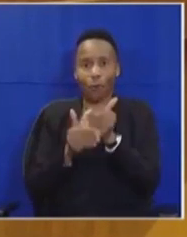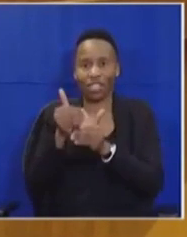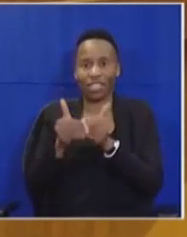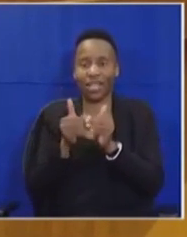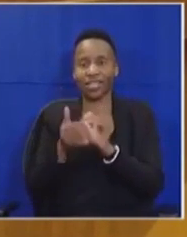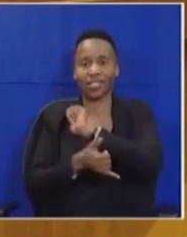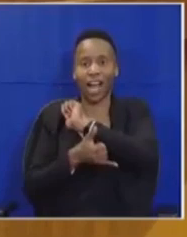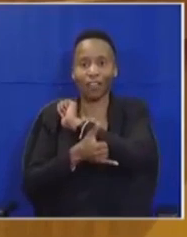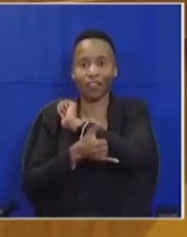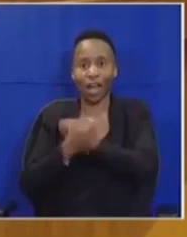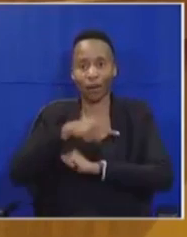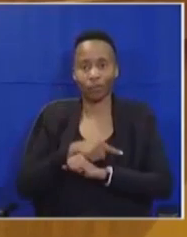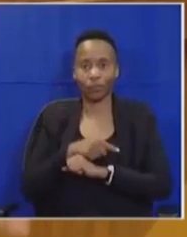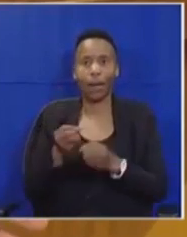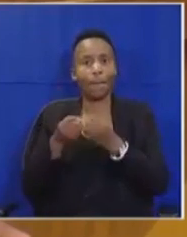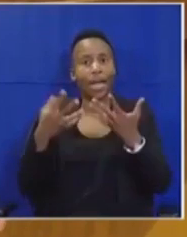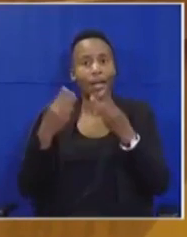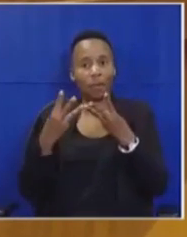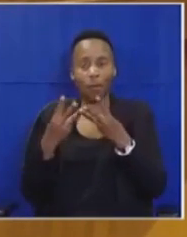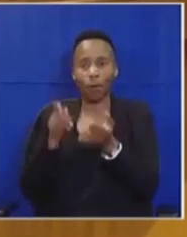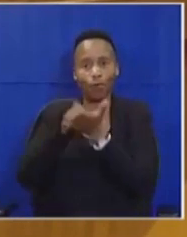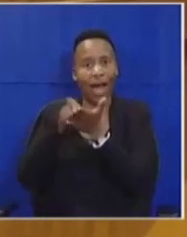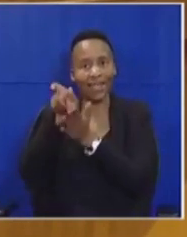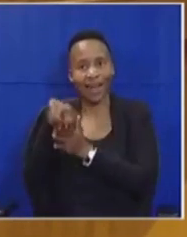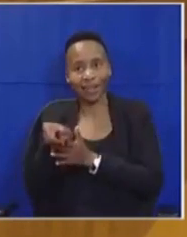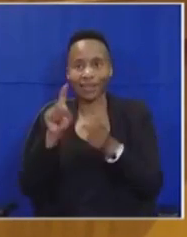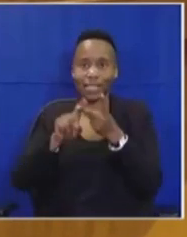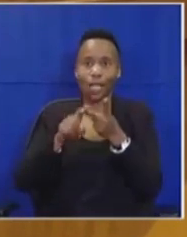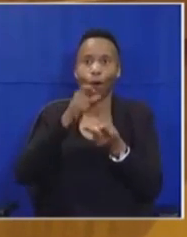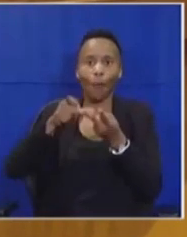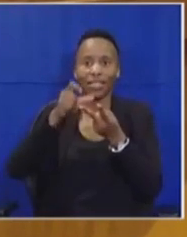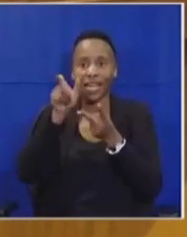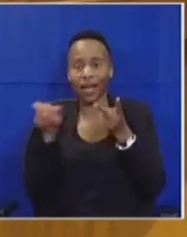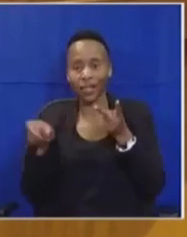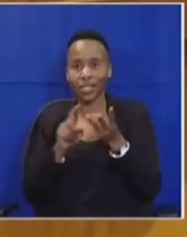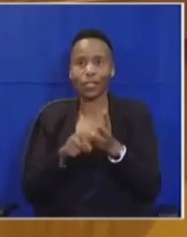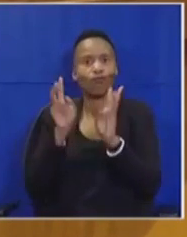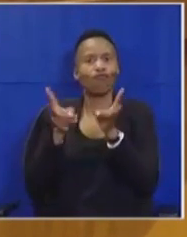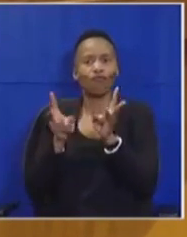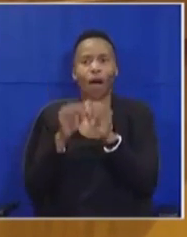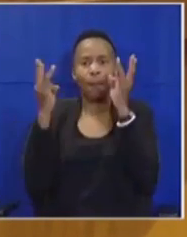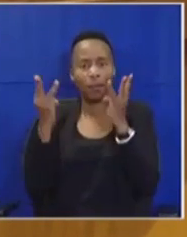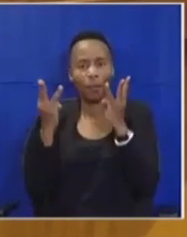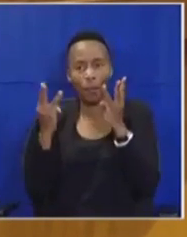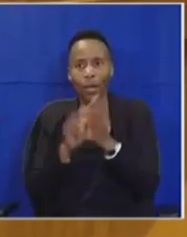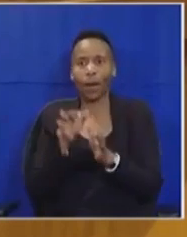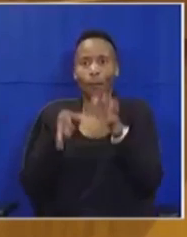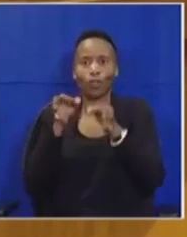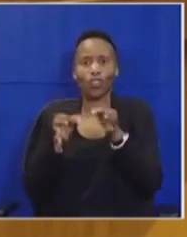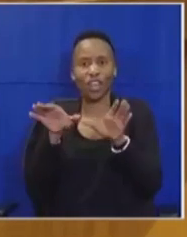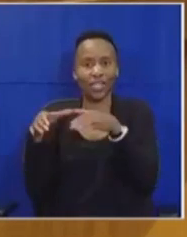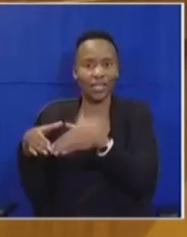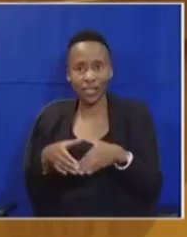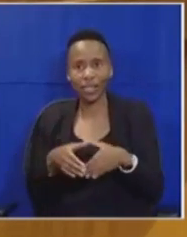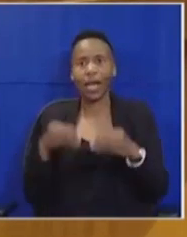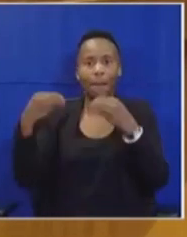many people, writers, commentators, ordinary people, politicians, business people,